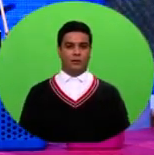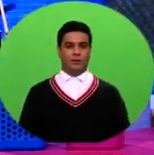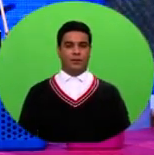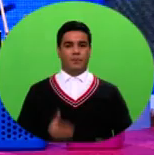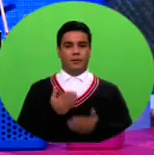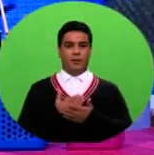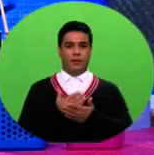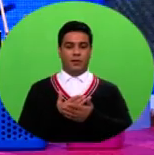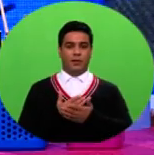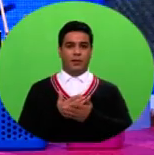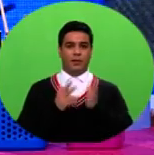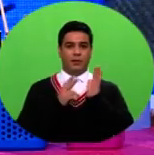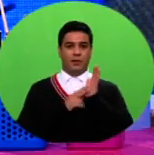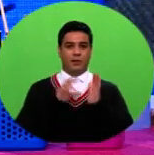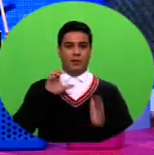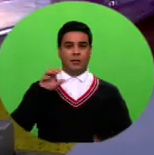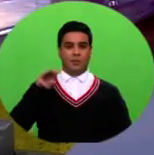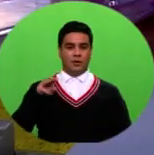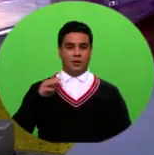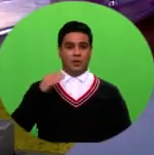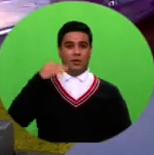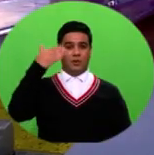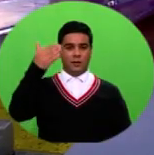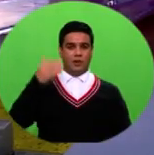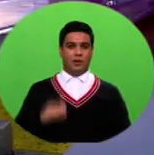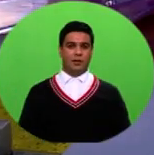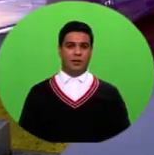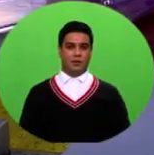Masalan, 8 sm tepadan